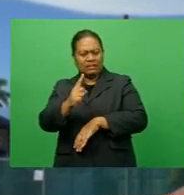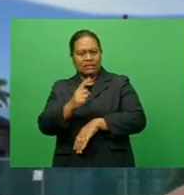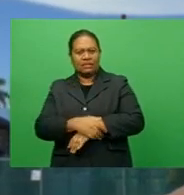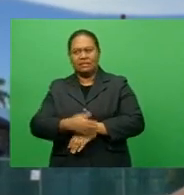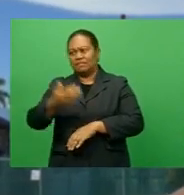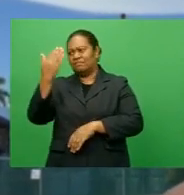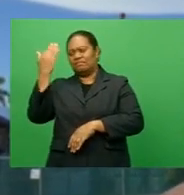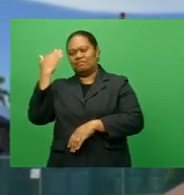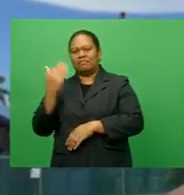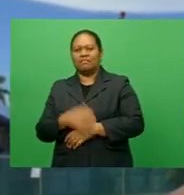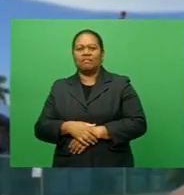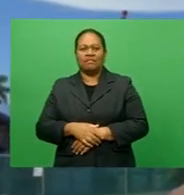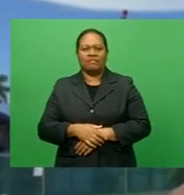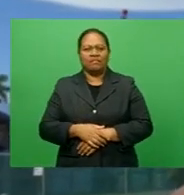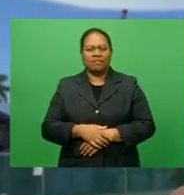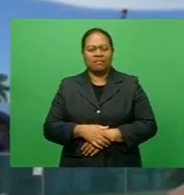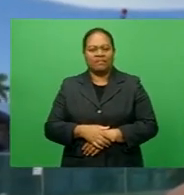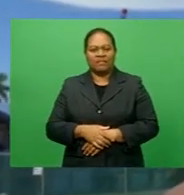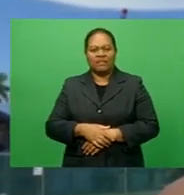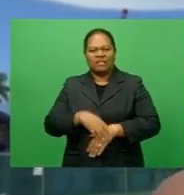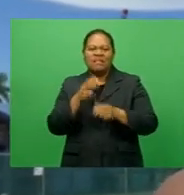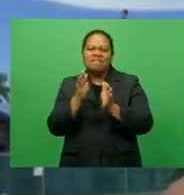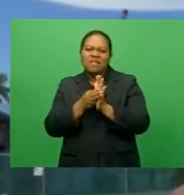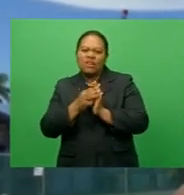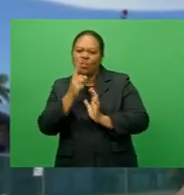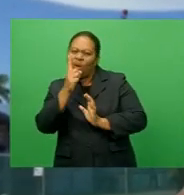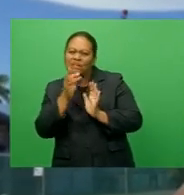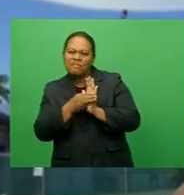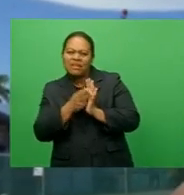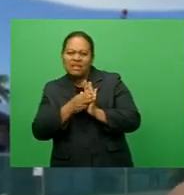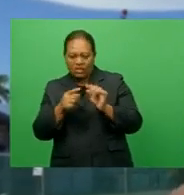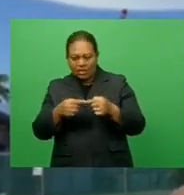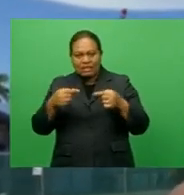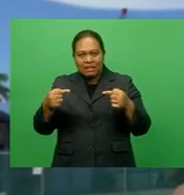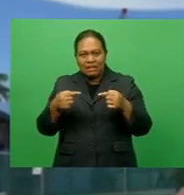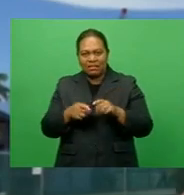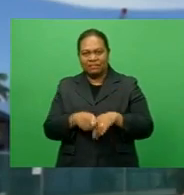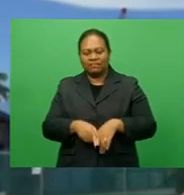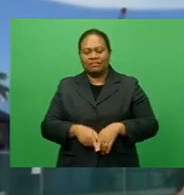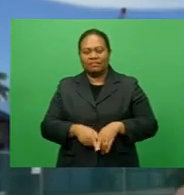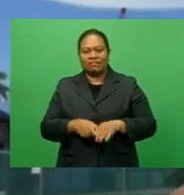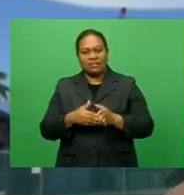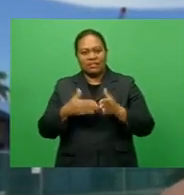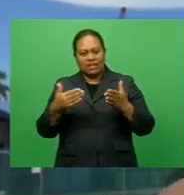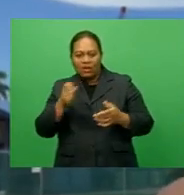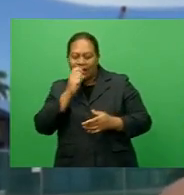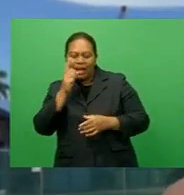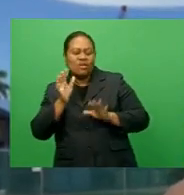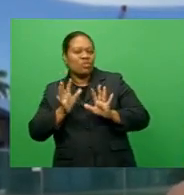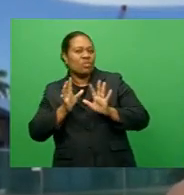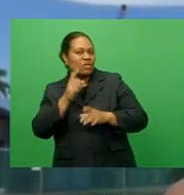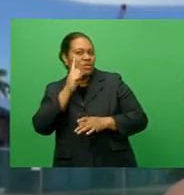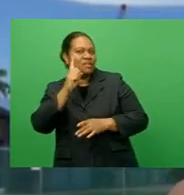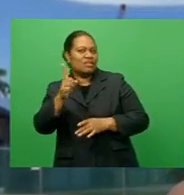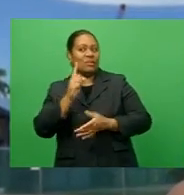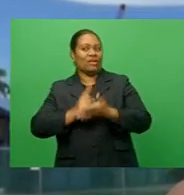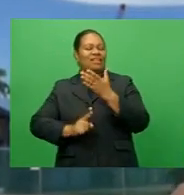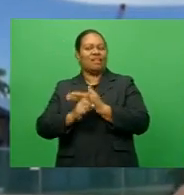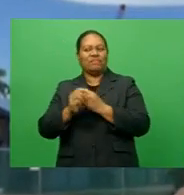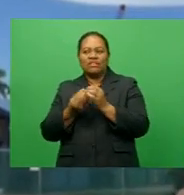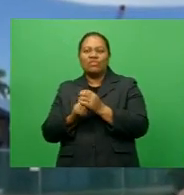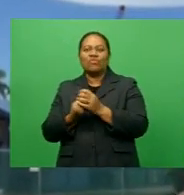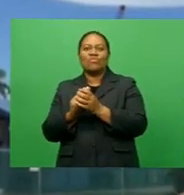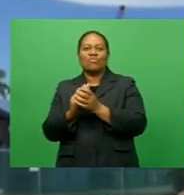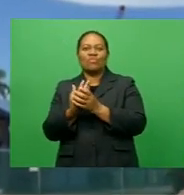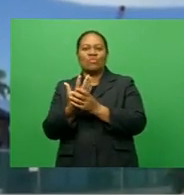are surpassing it by like a minute or two. So really can't wait to see them as they grow up